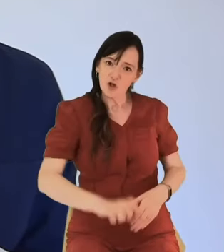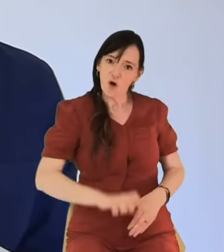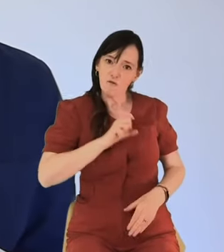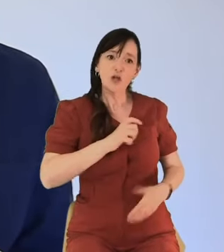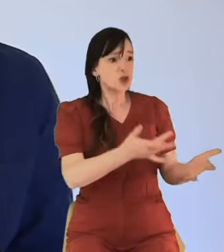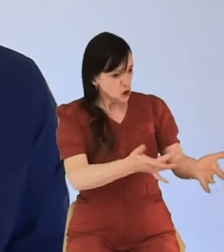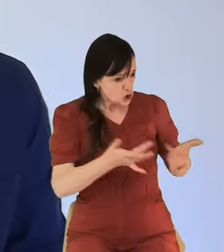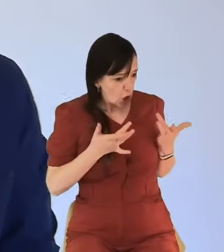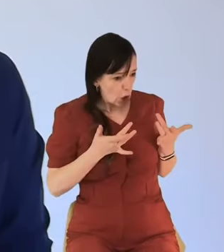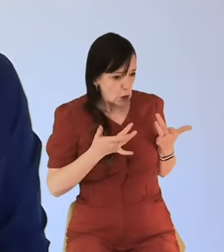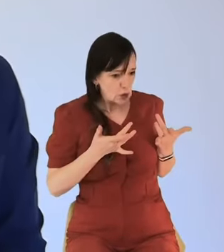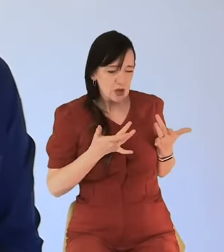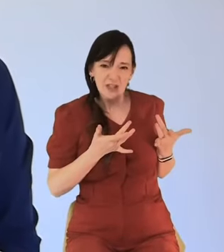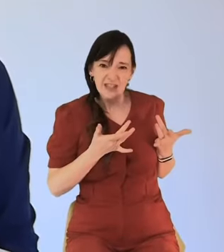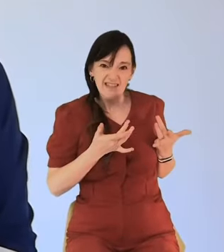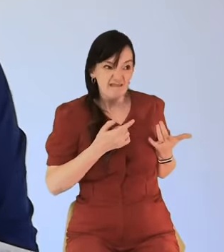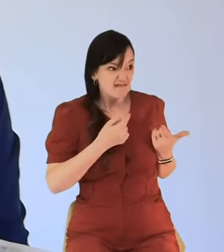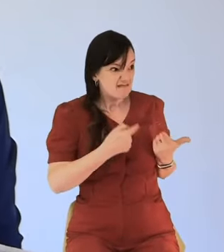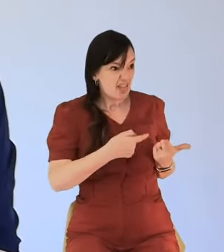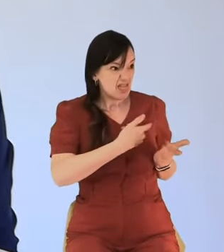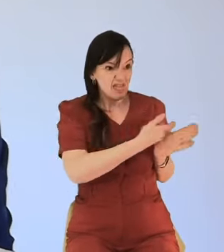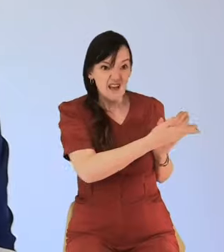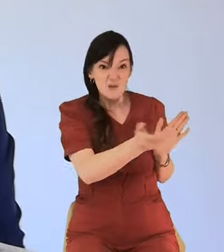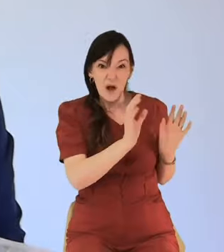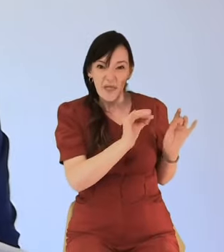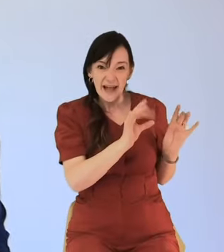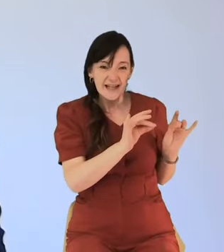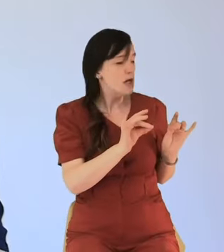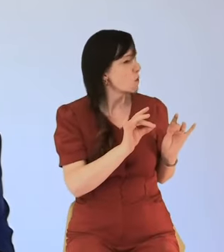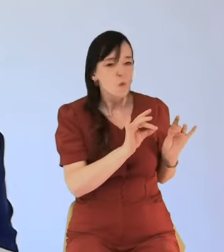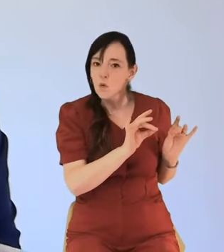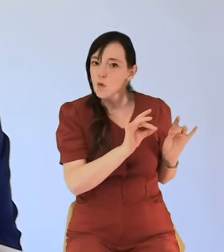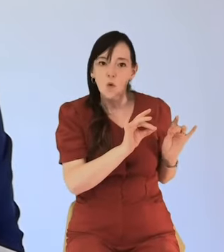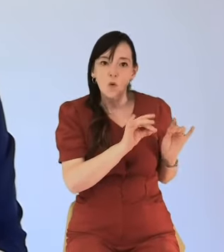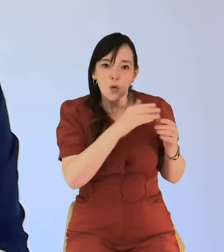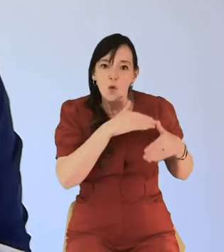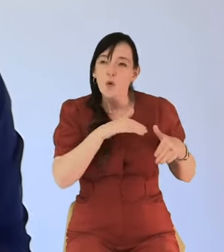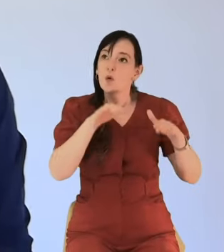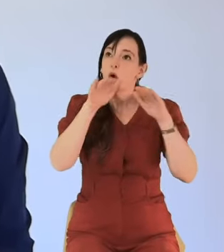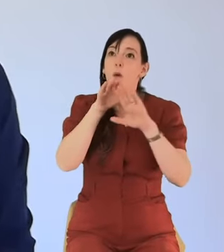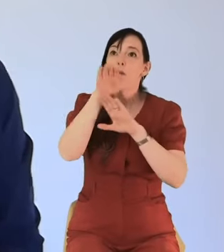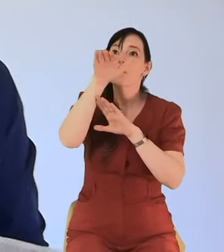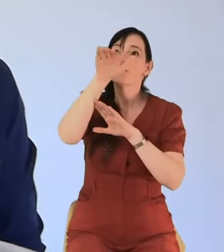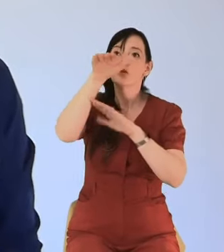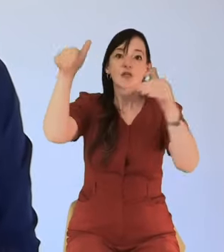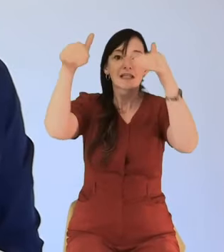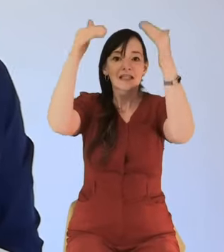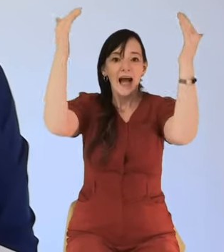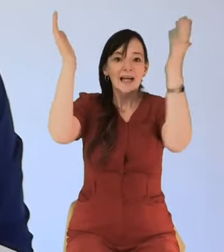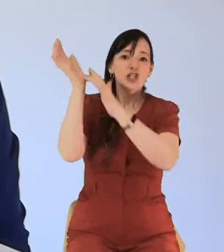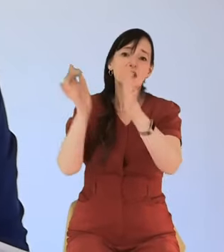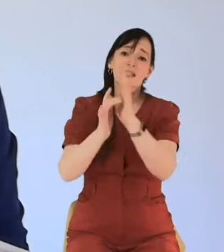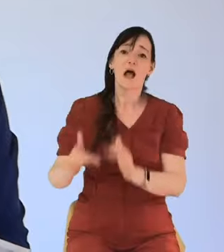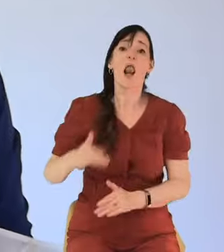all there is more, that shows us Jesus is alive and he's King and he's coming